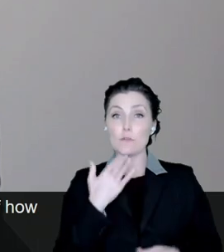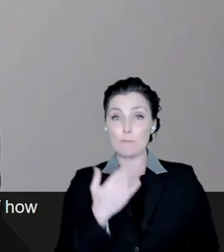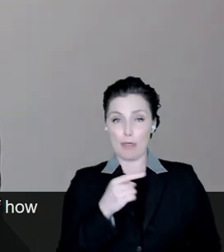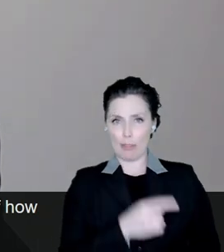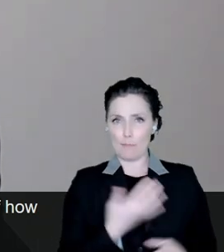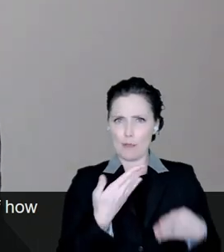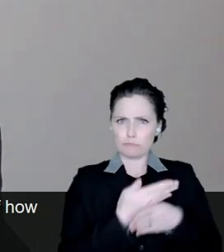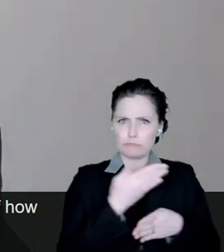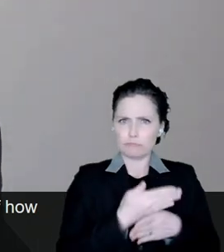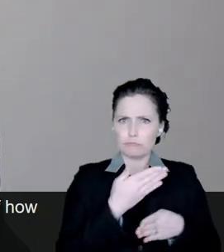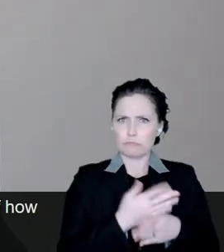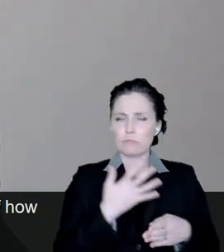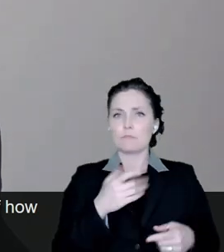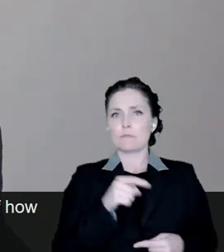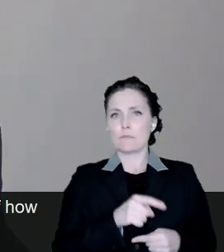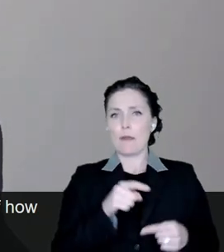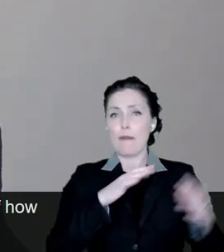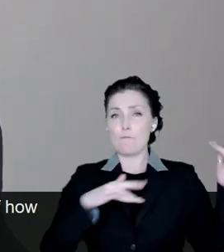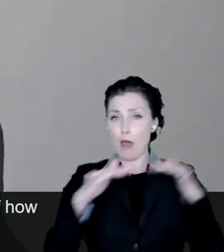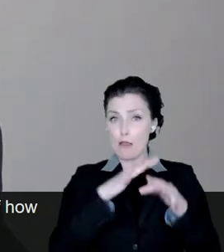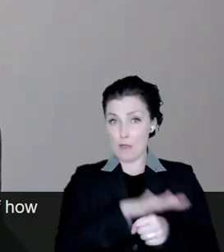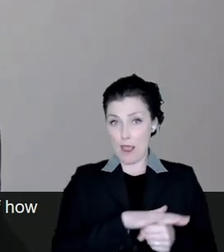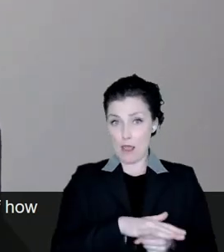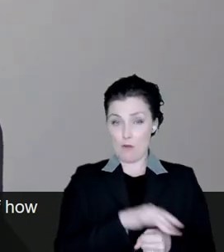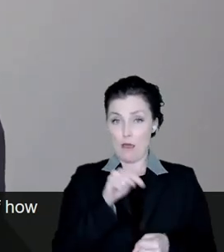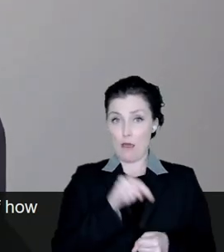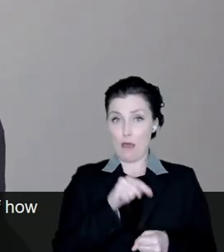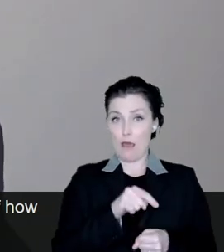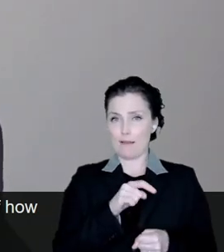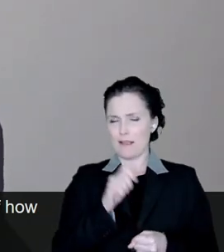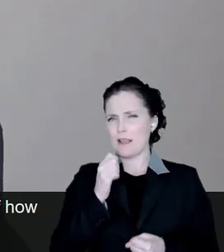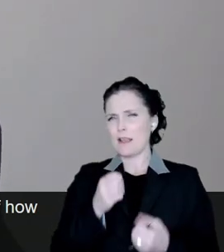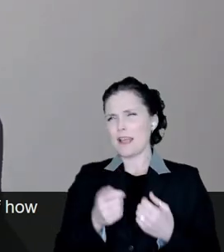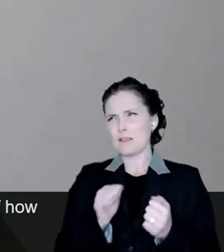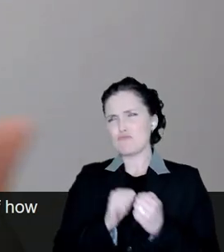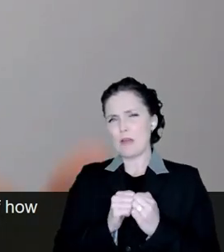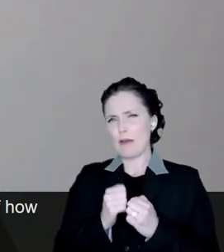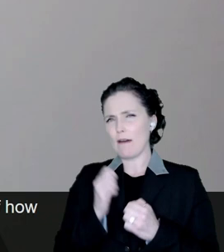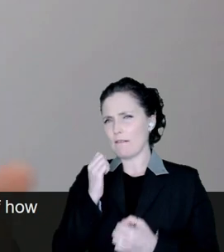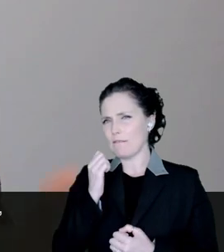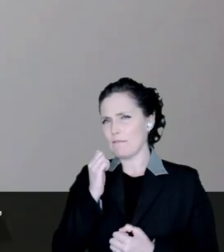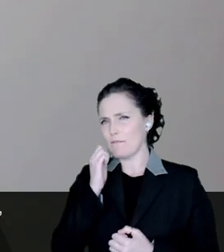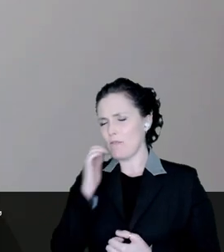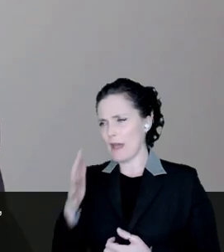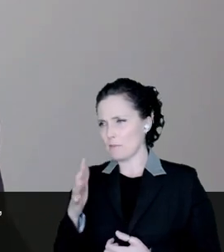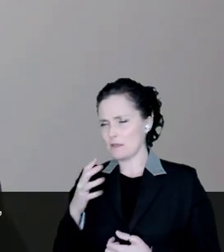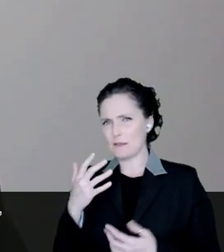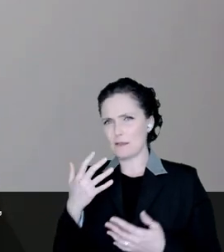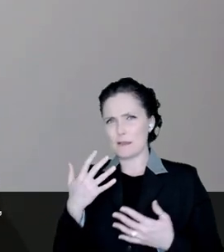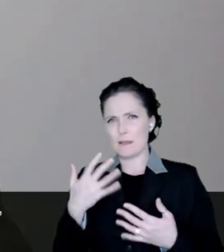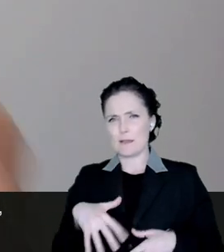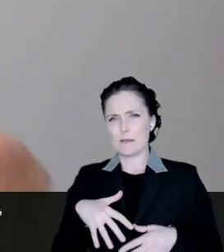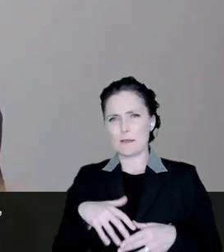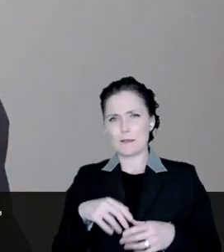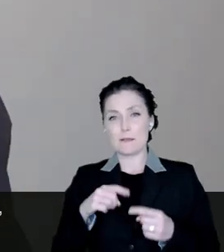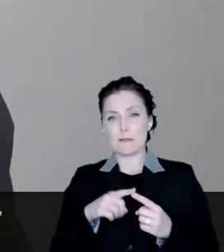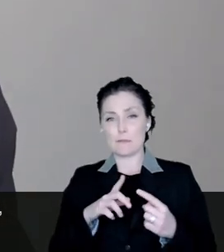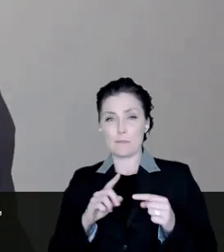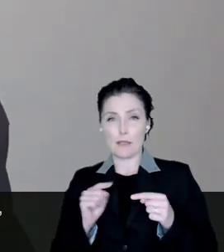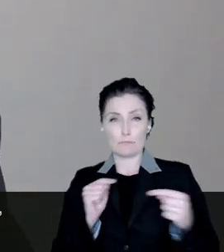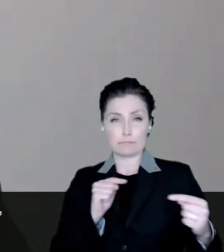environment area. He's got a more famous brother who's been an opponent of mine in the past. He had a really good